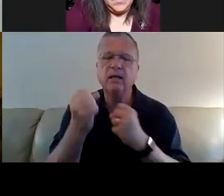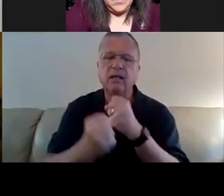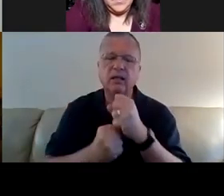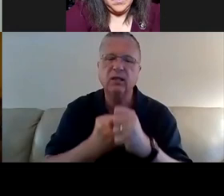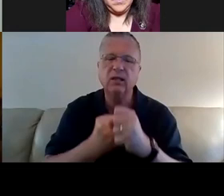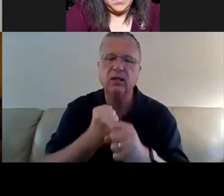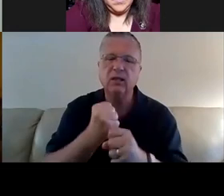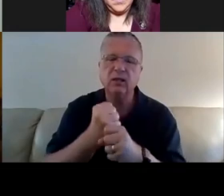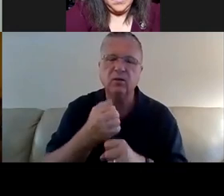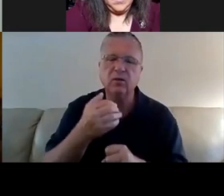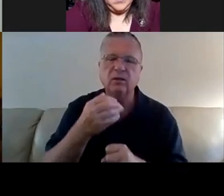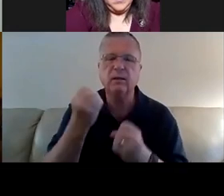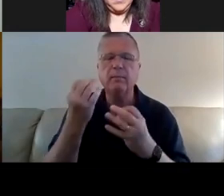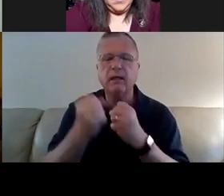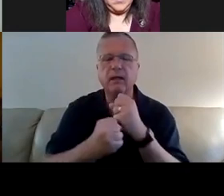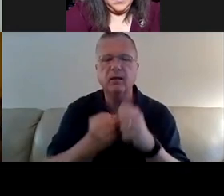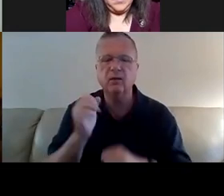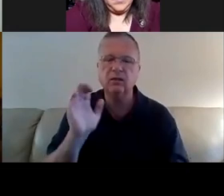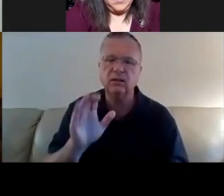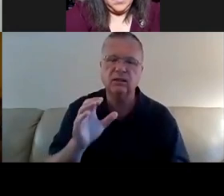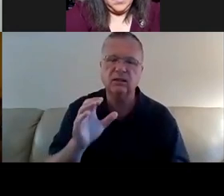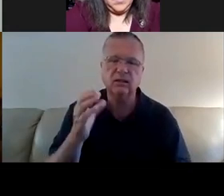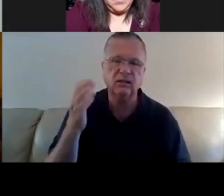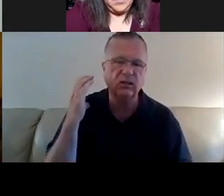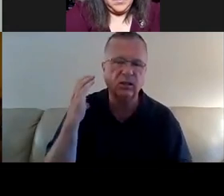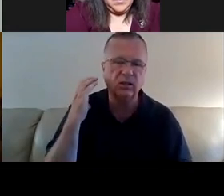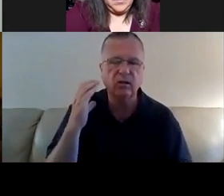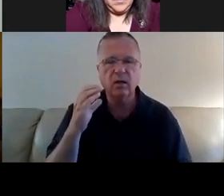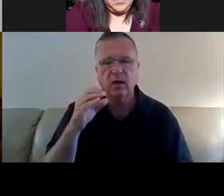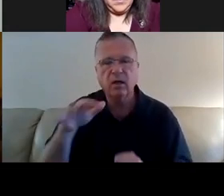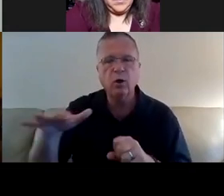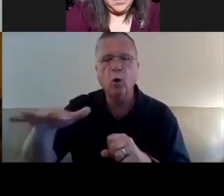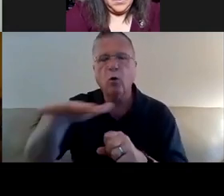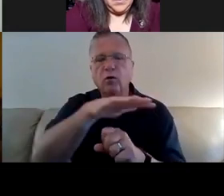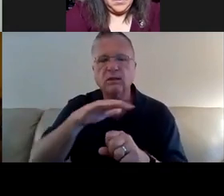as its chair, and overseeing its modernization.